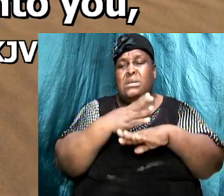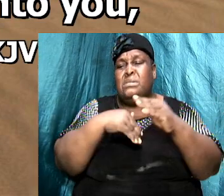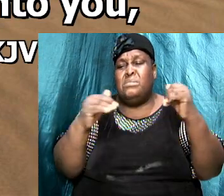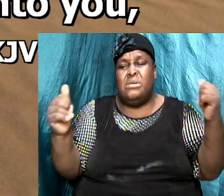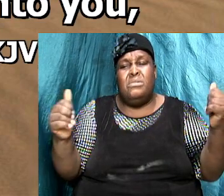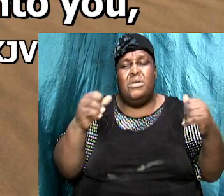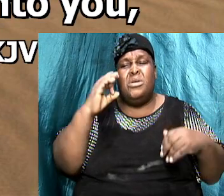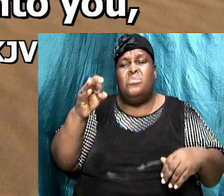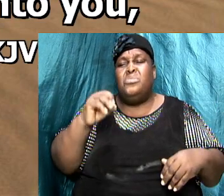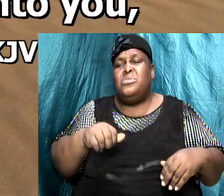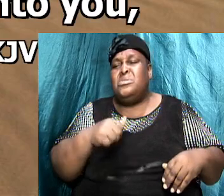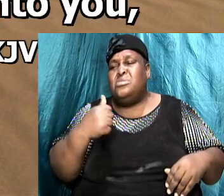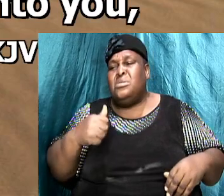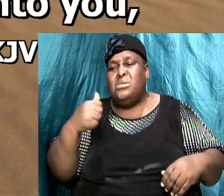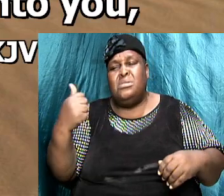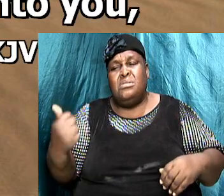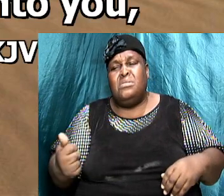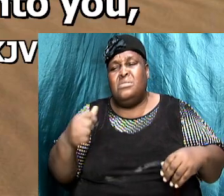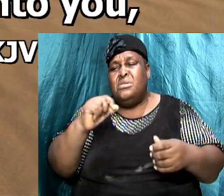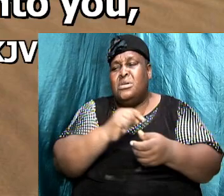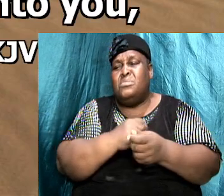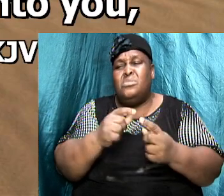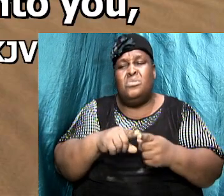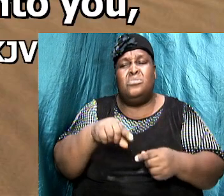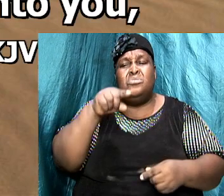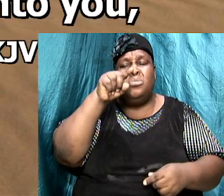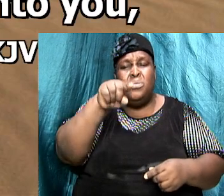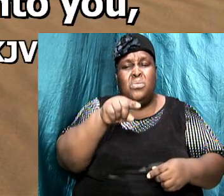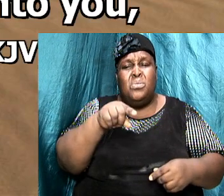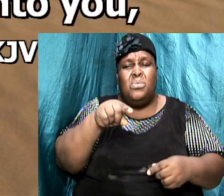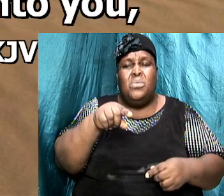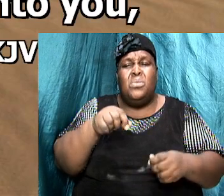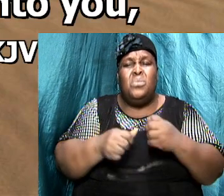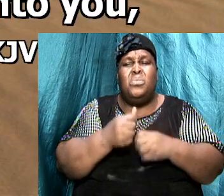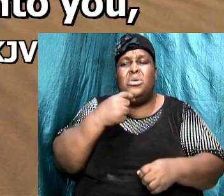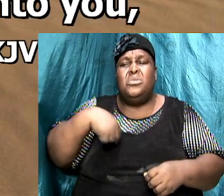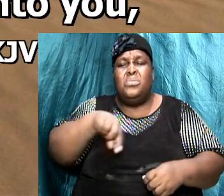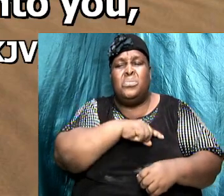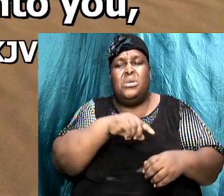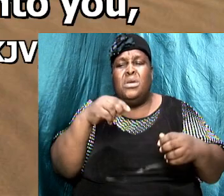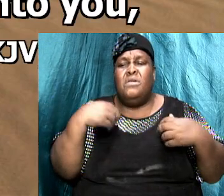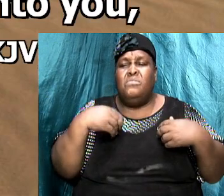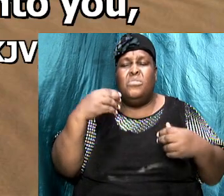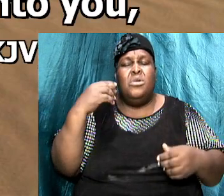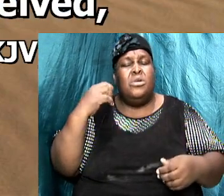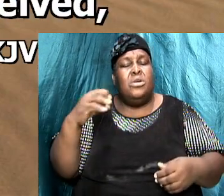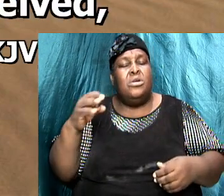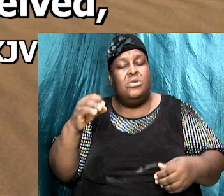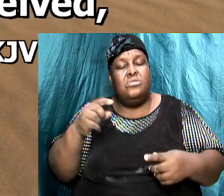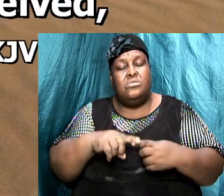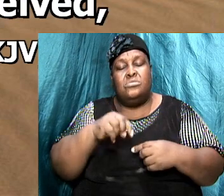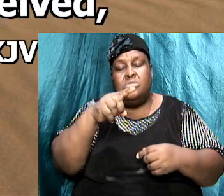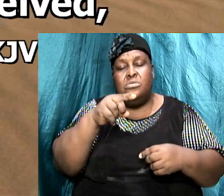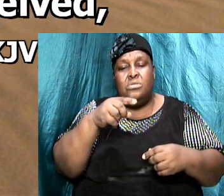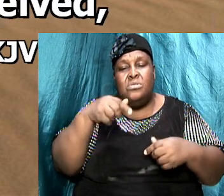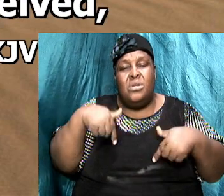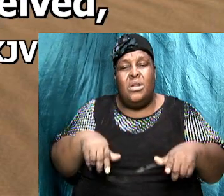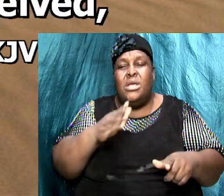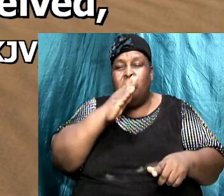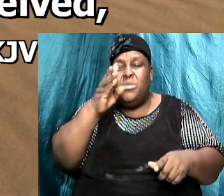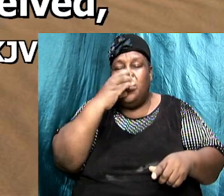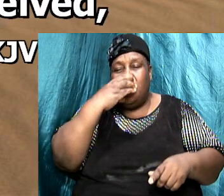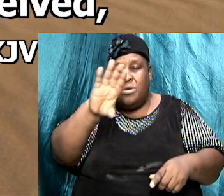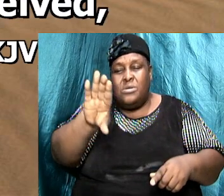that which we have preached unto you, let him be accursed." As we said